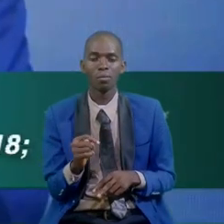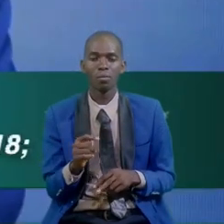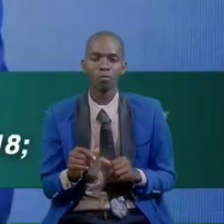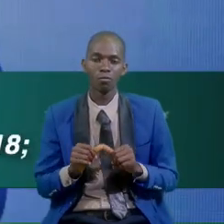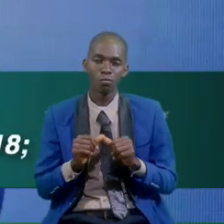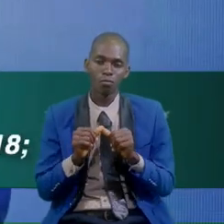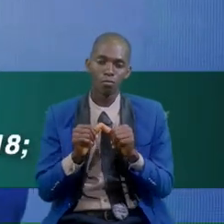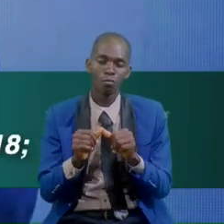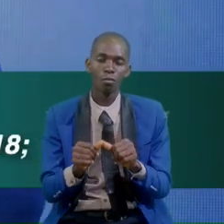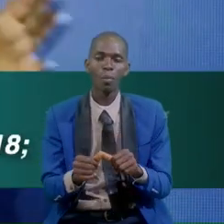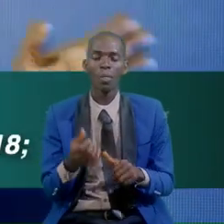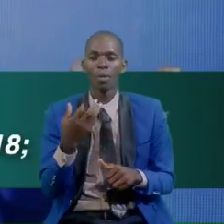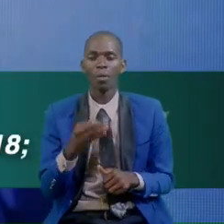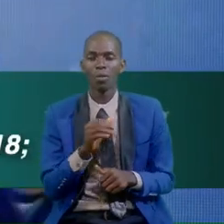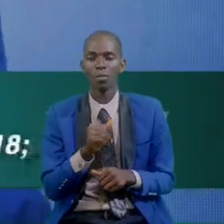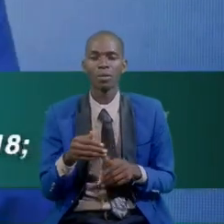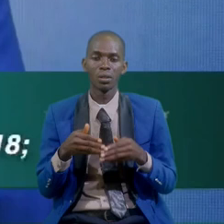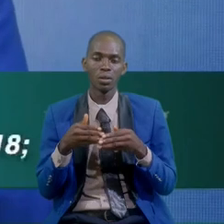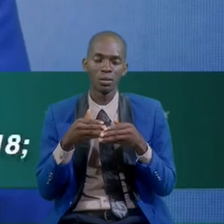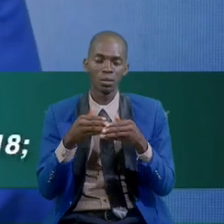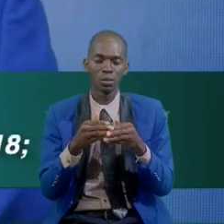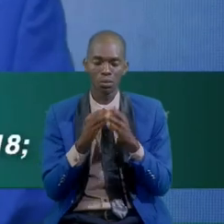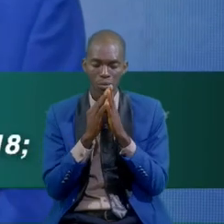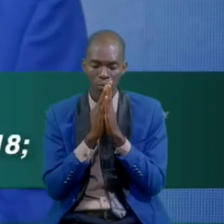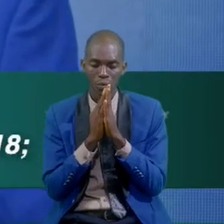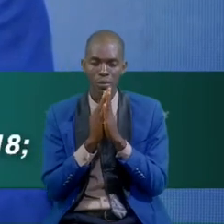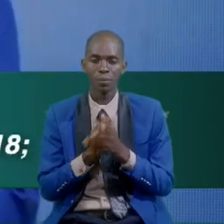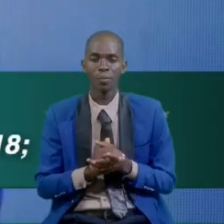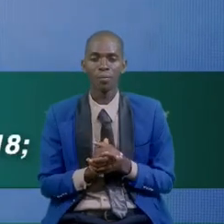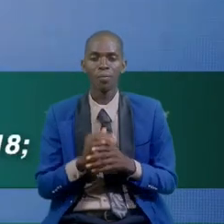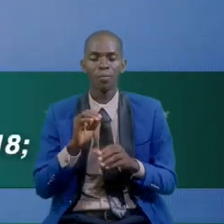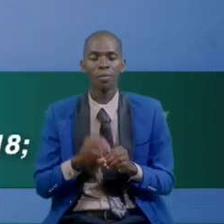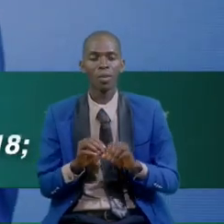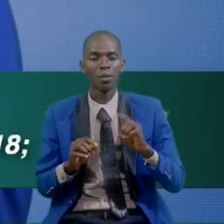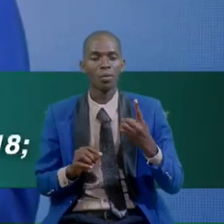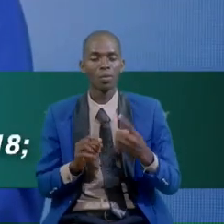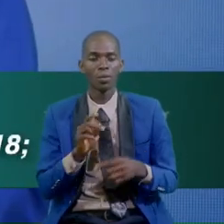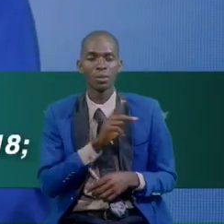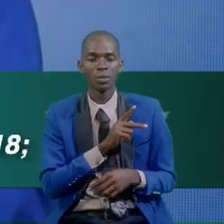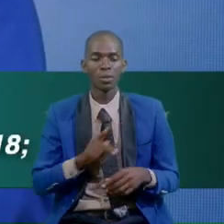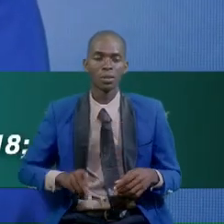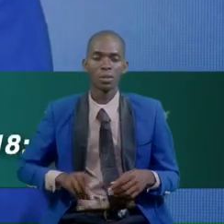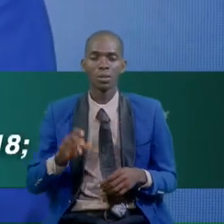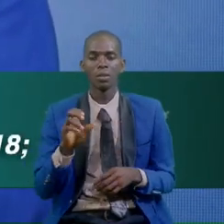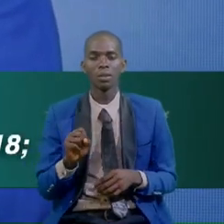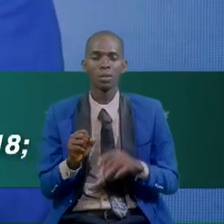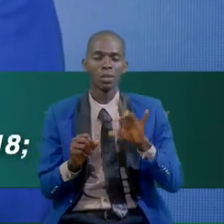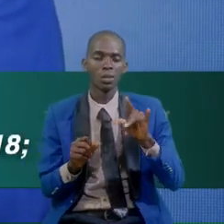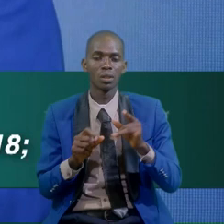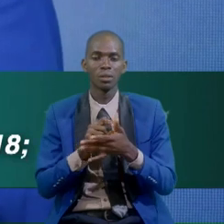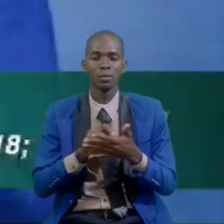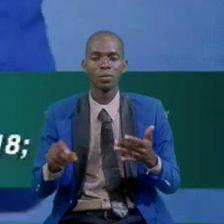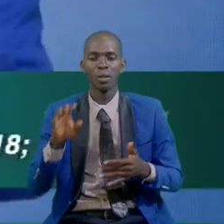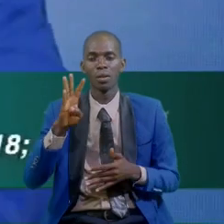a guided petitioner. In 1 Kings chapter 18, reading from verse